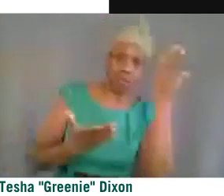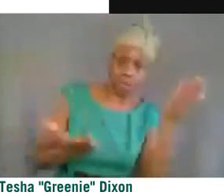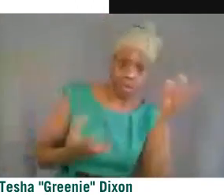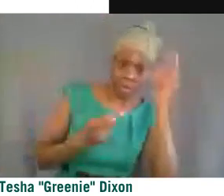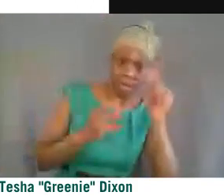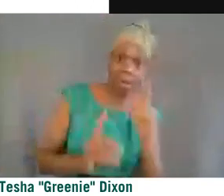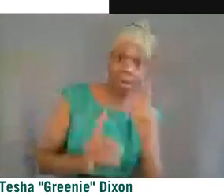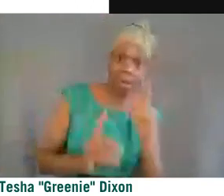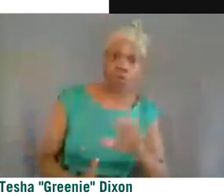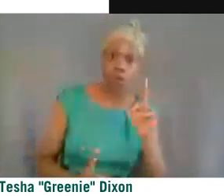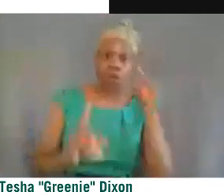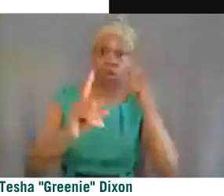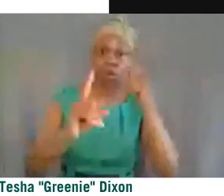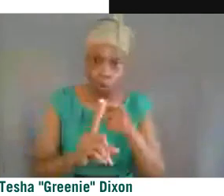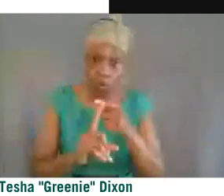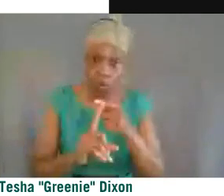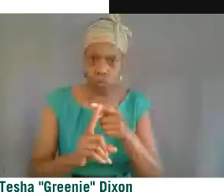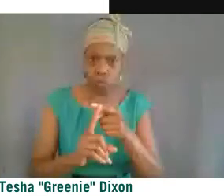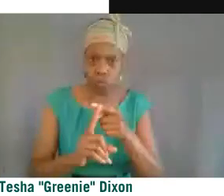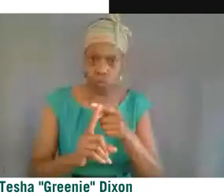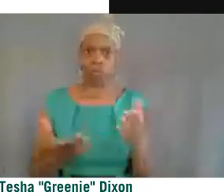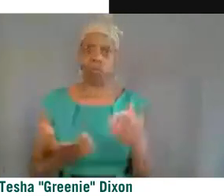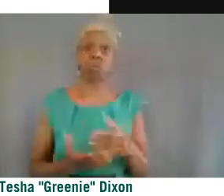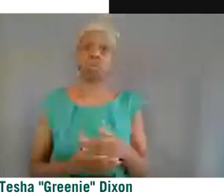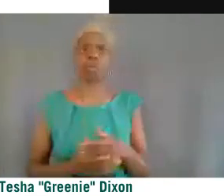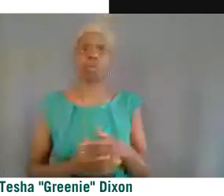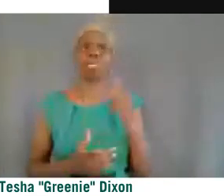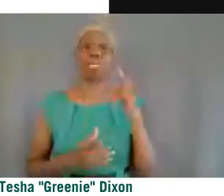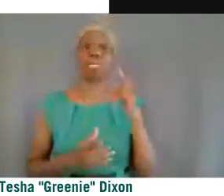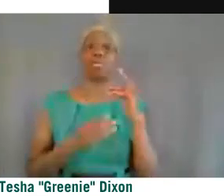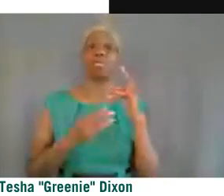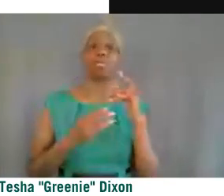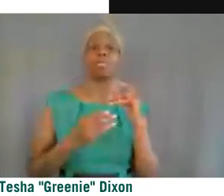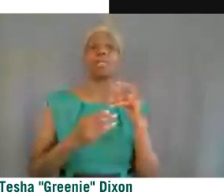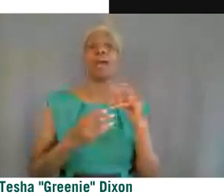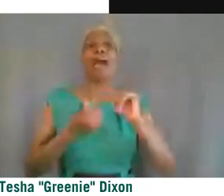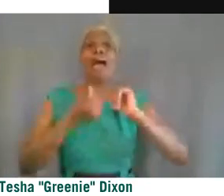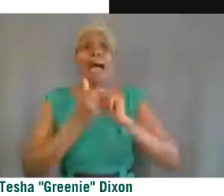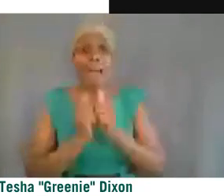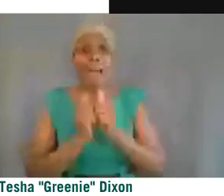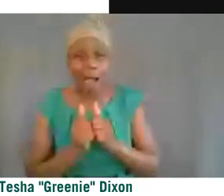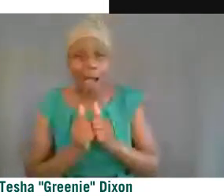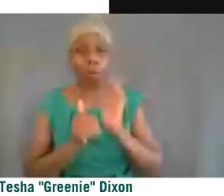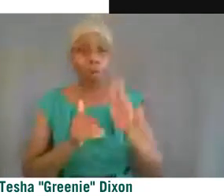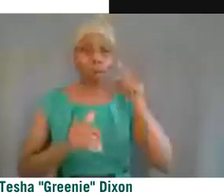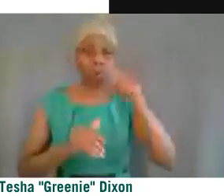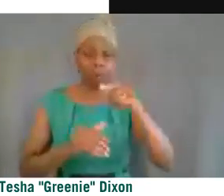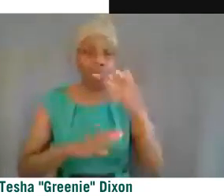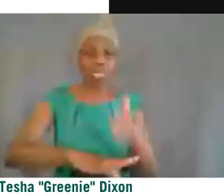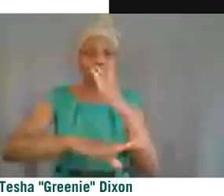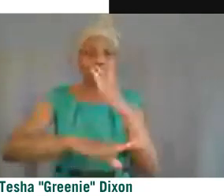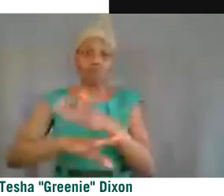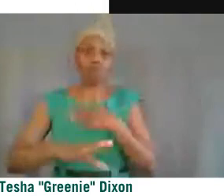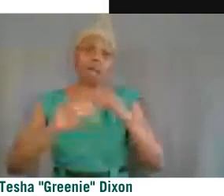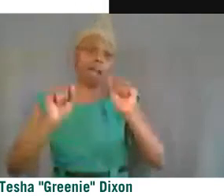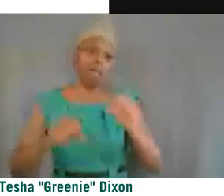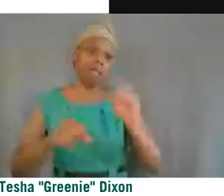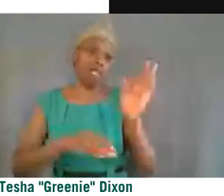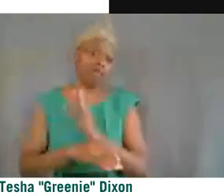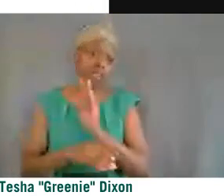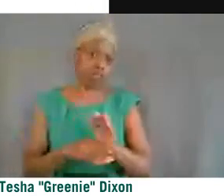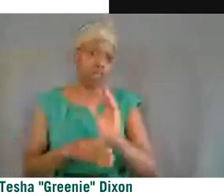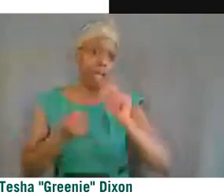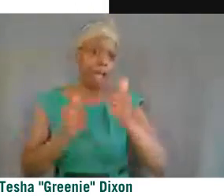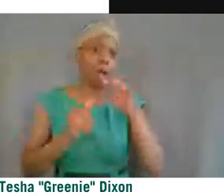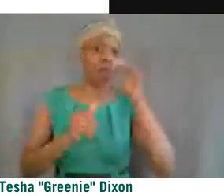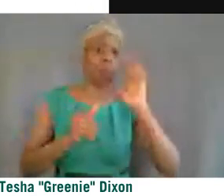are delivered on that plan, I suppose. It's thinking more about, all right, how is it going to improve your functional abilities, and how is it going to